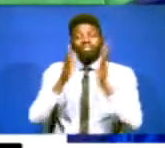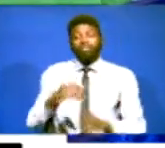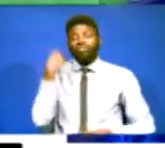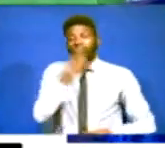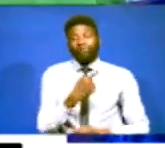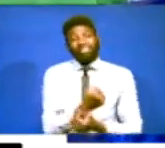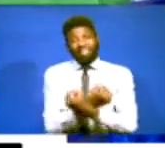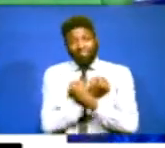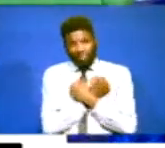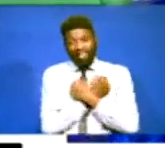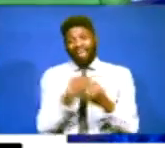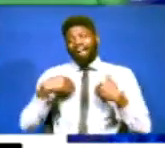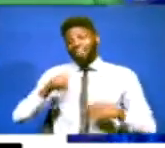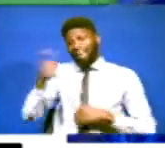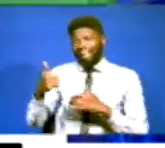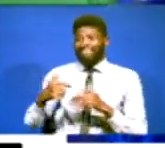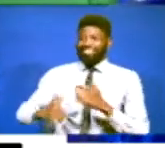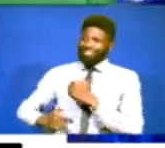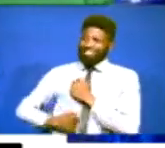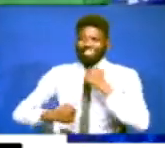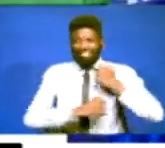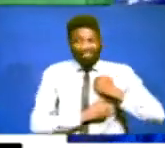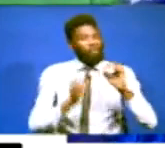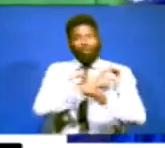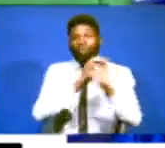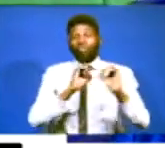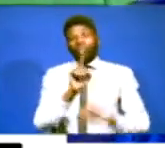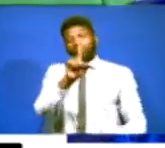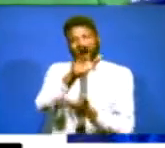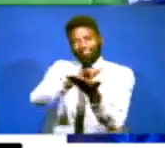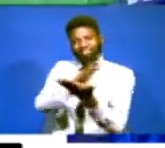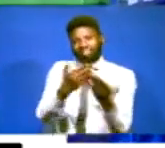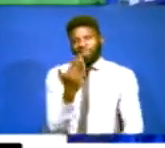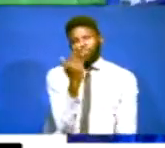nothing but a panga and a sheer resolve to liberate their land.